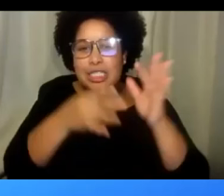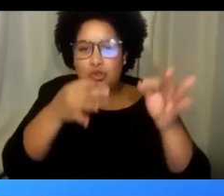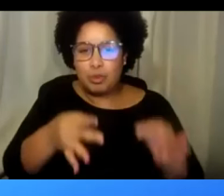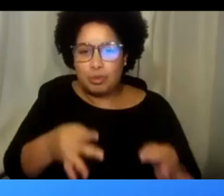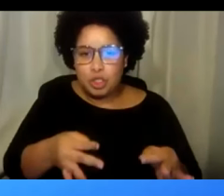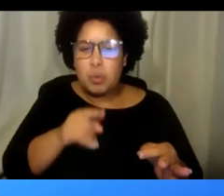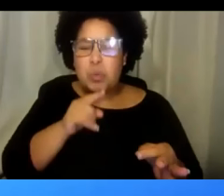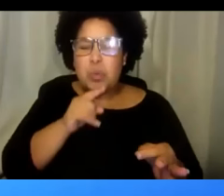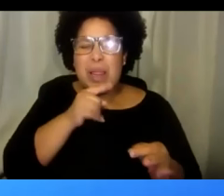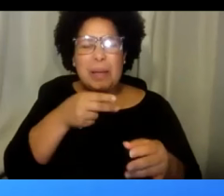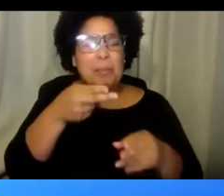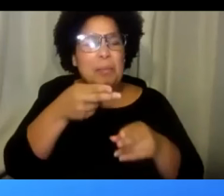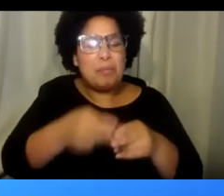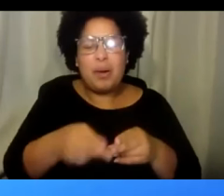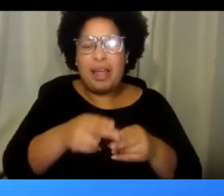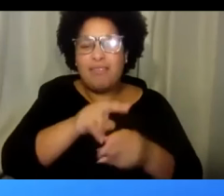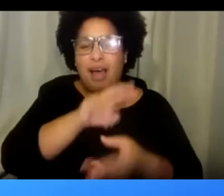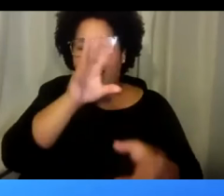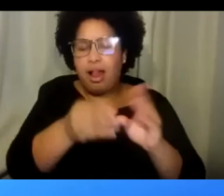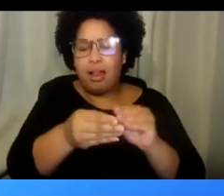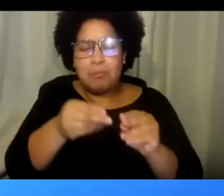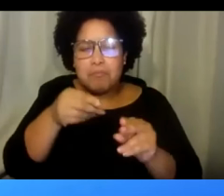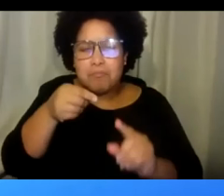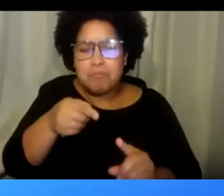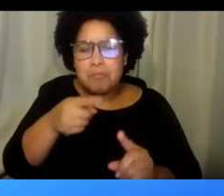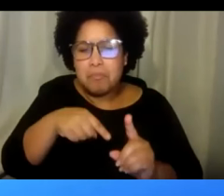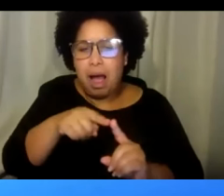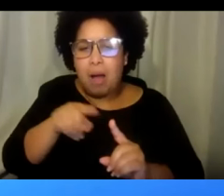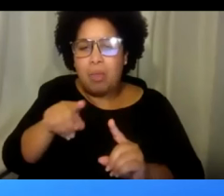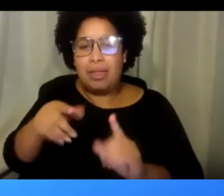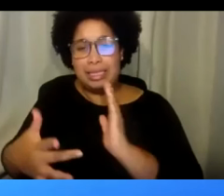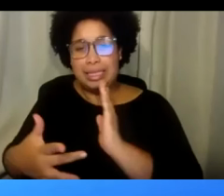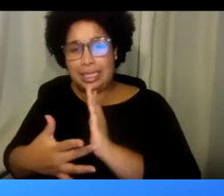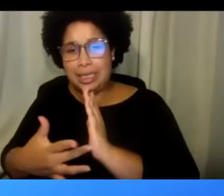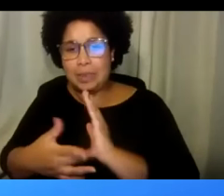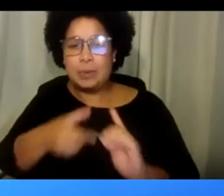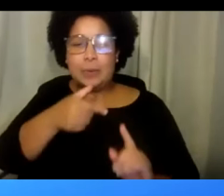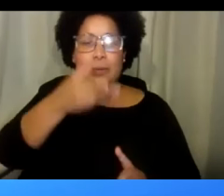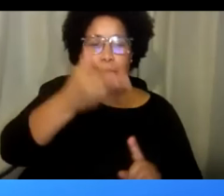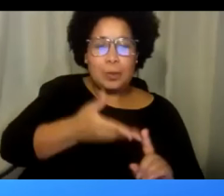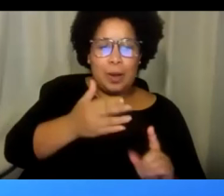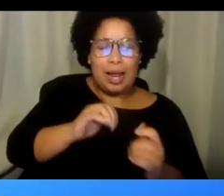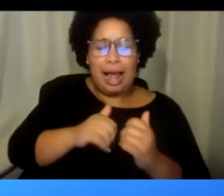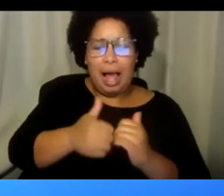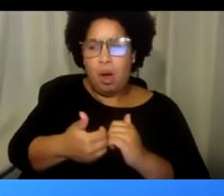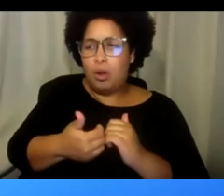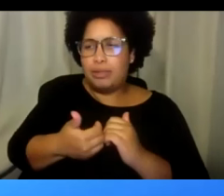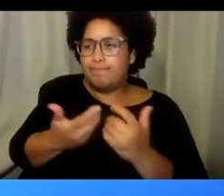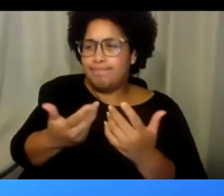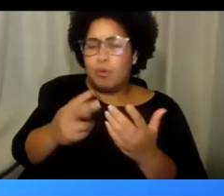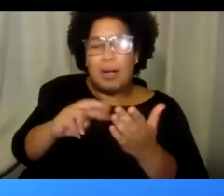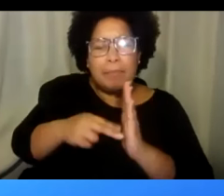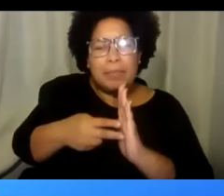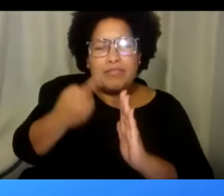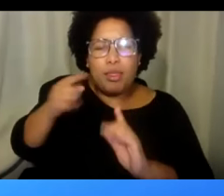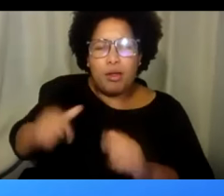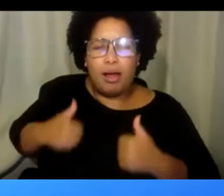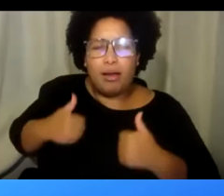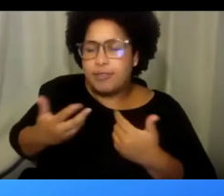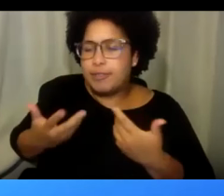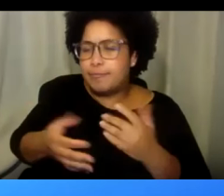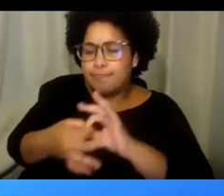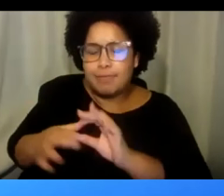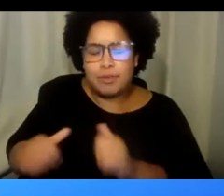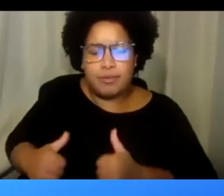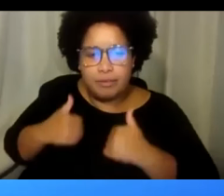technology means to the person. The one-page tech description provides an overview of how technology is used to best